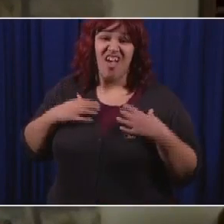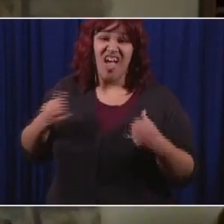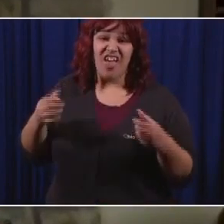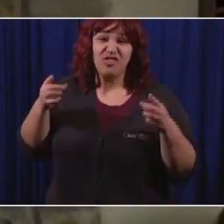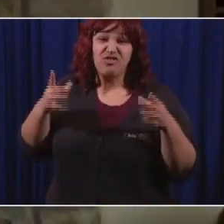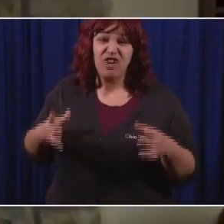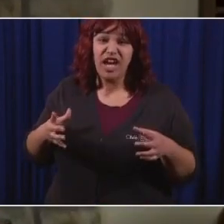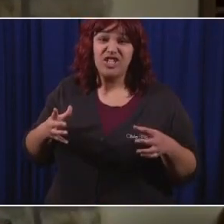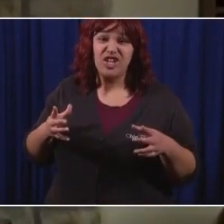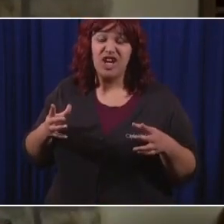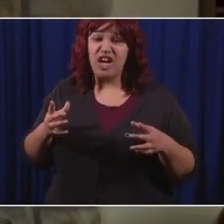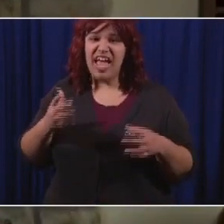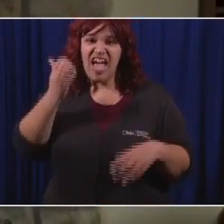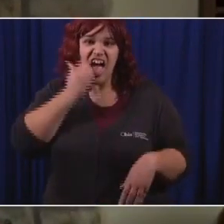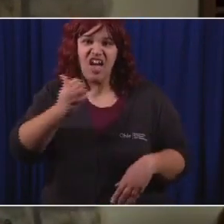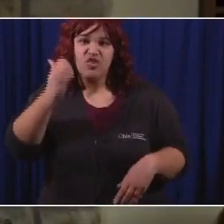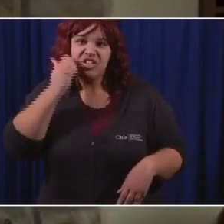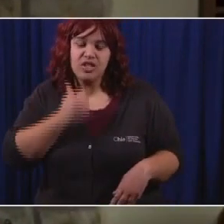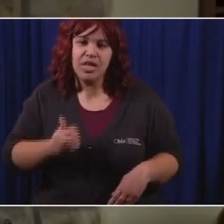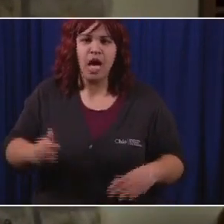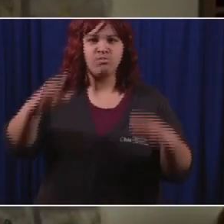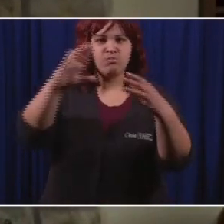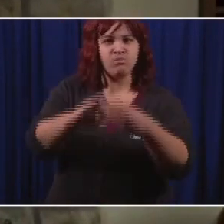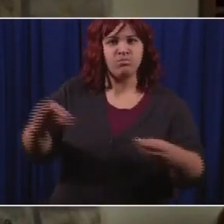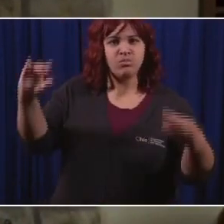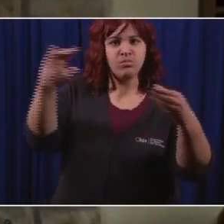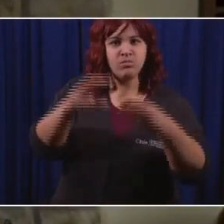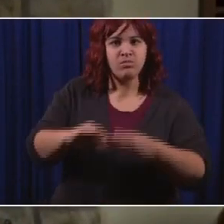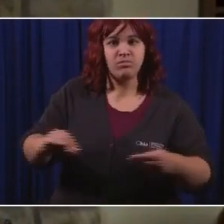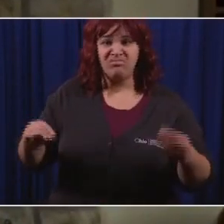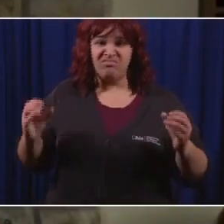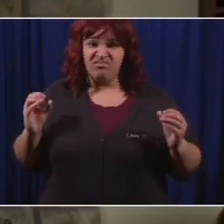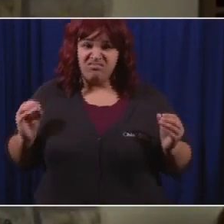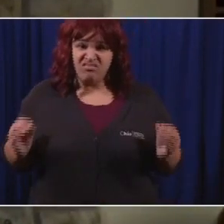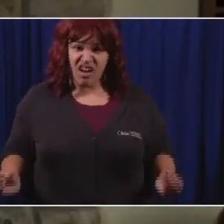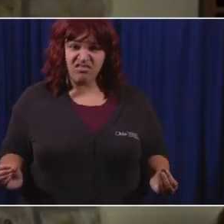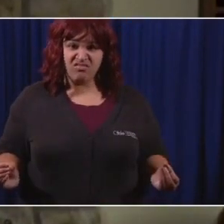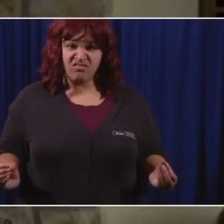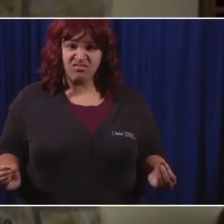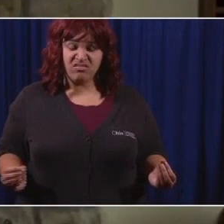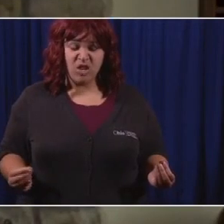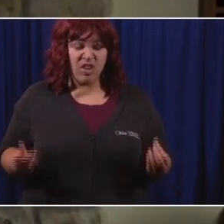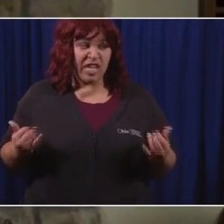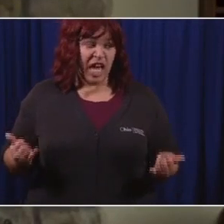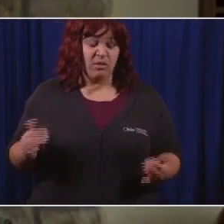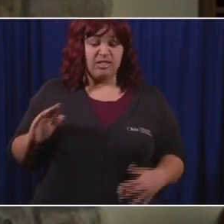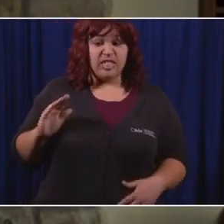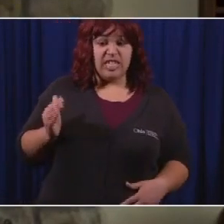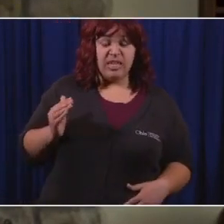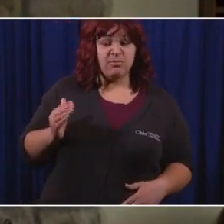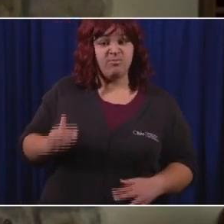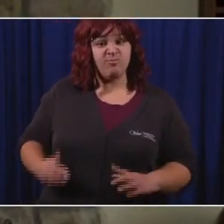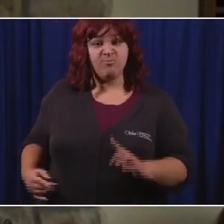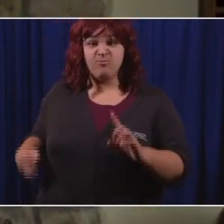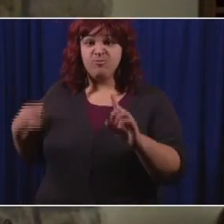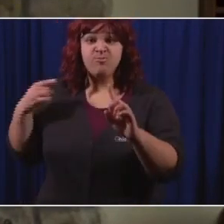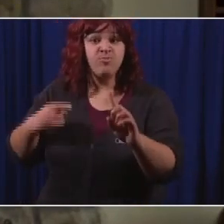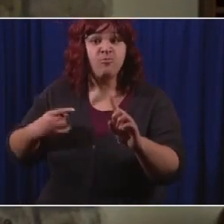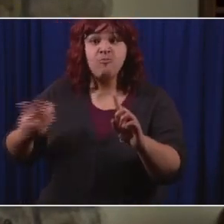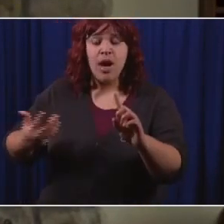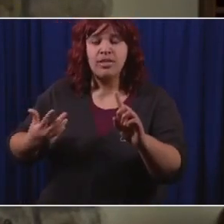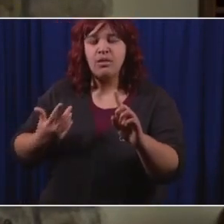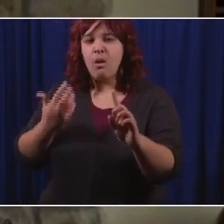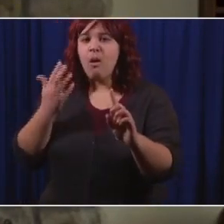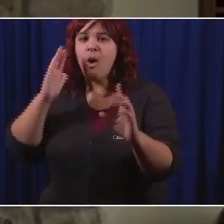serious issue. And it seems like the state's strategy now is to sort of hope for a vaccine, and we all know that hope is not a plan. So